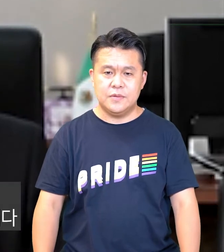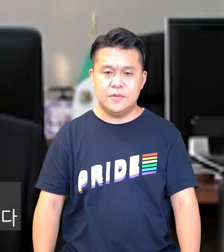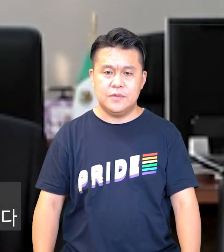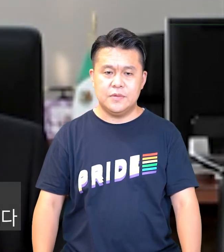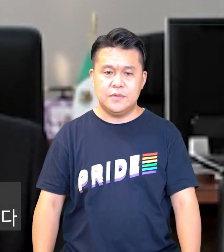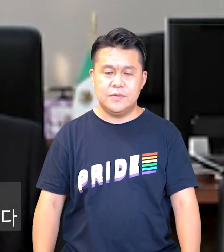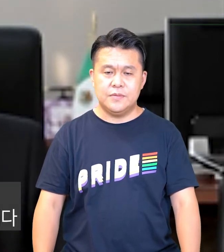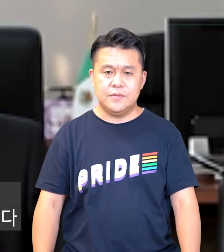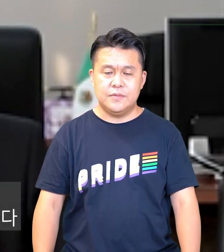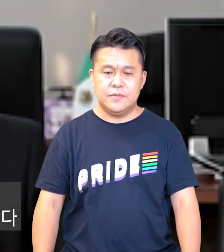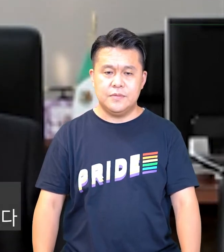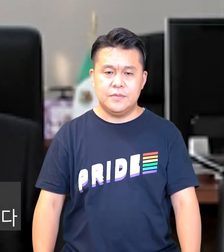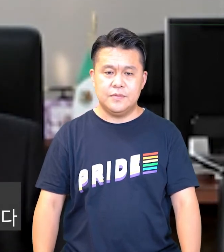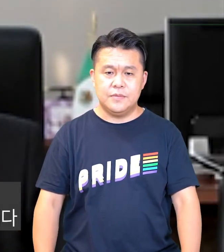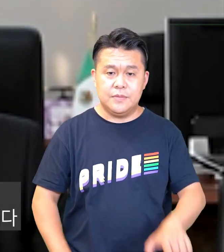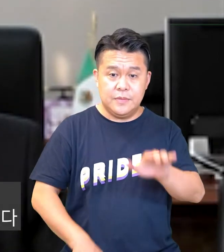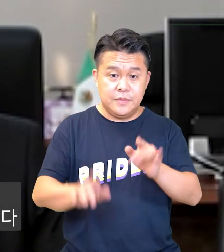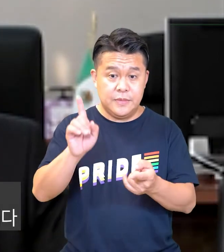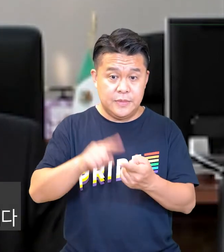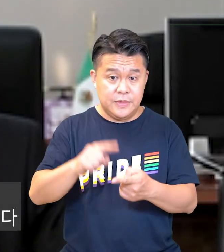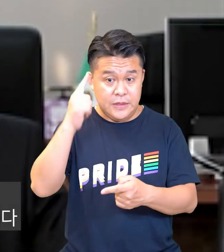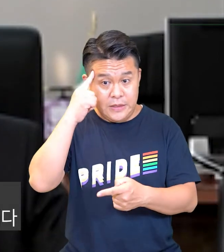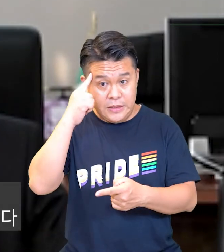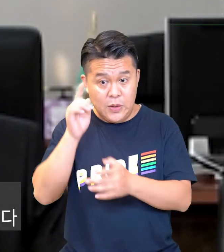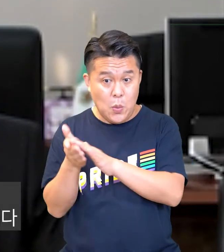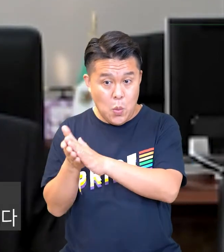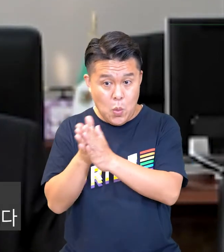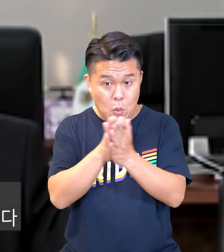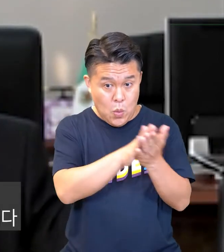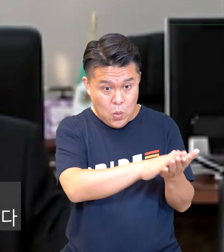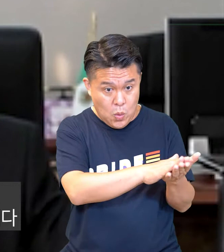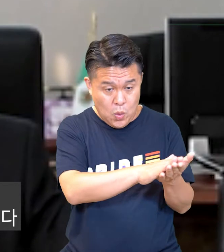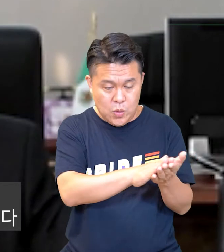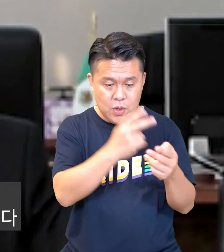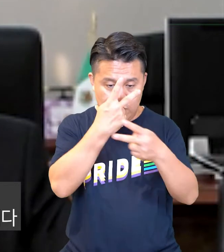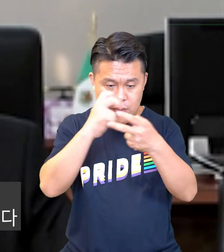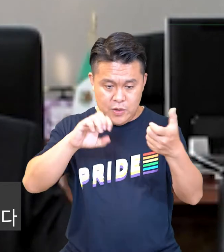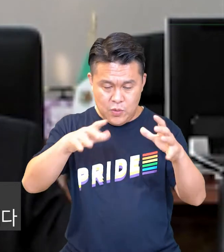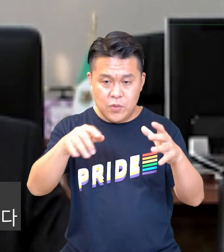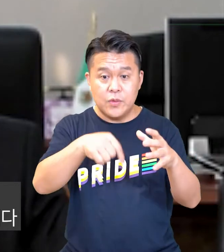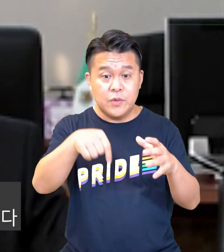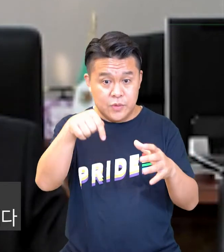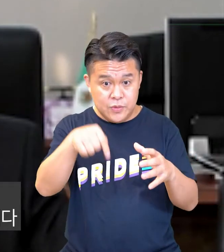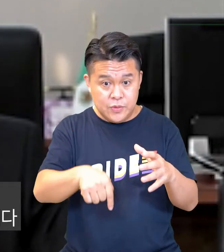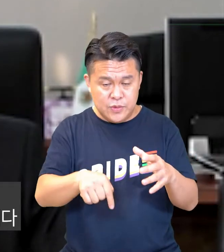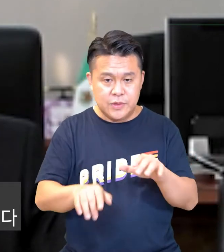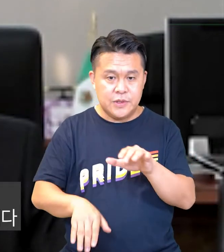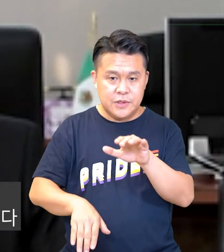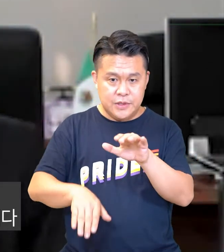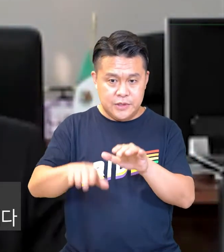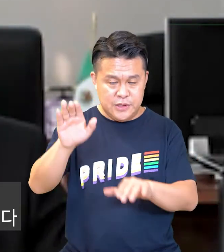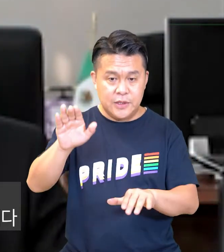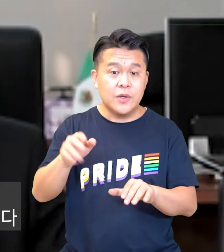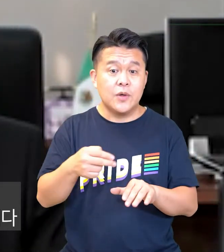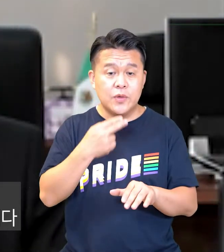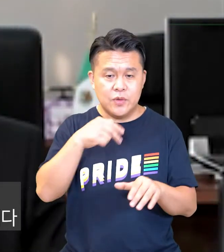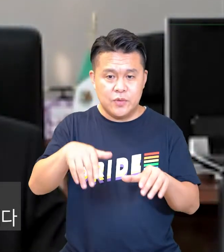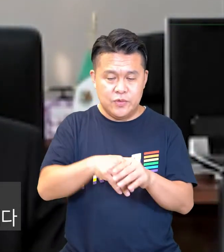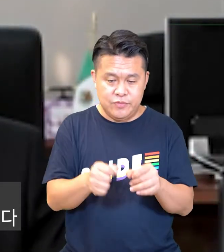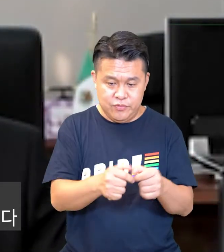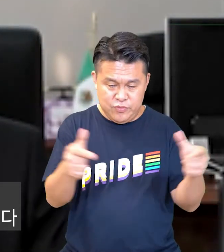The change in our paradigm towards discrimination assisted in spreading